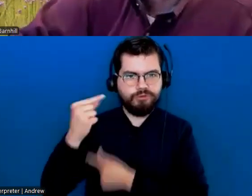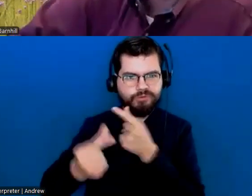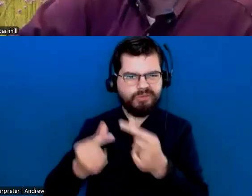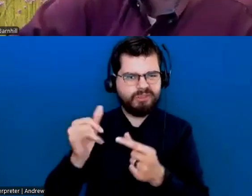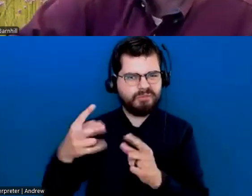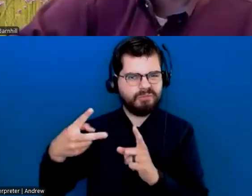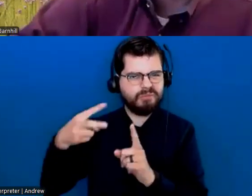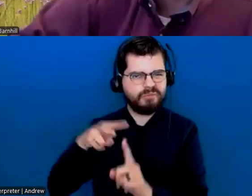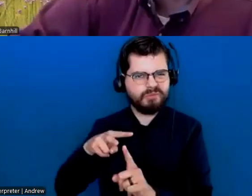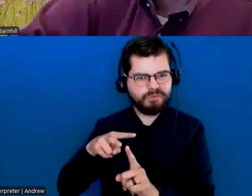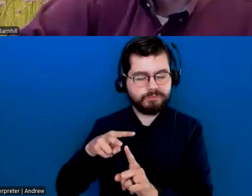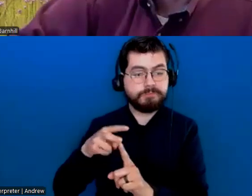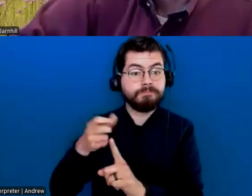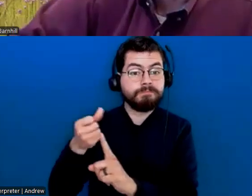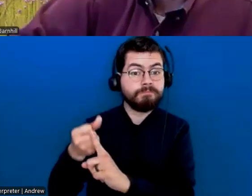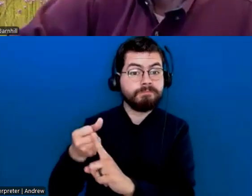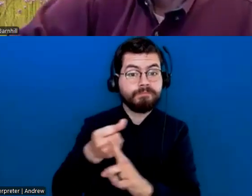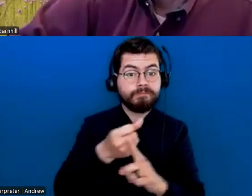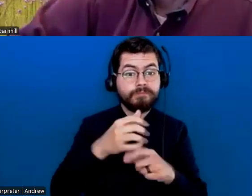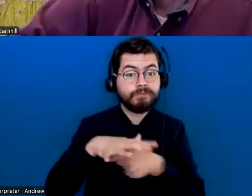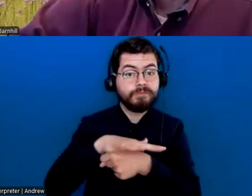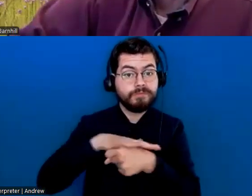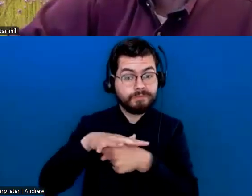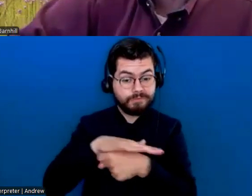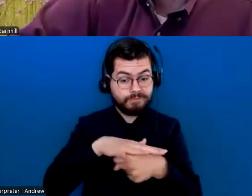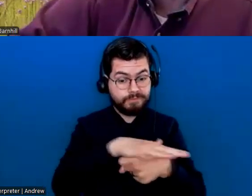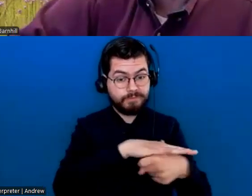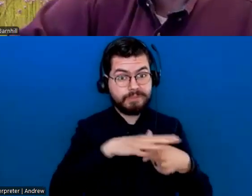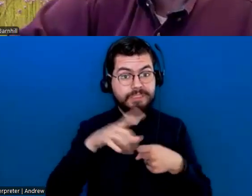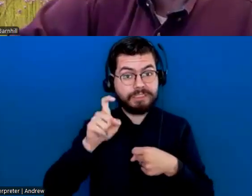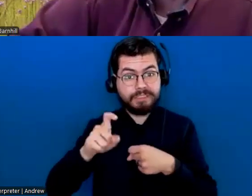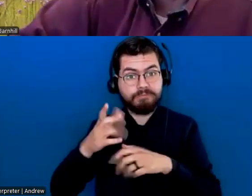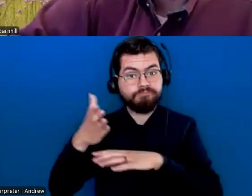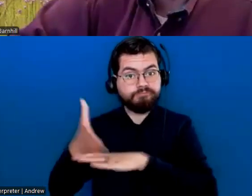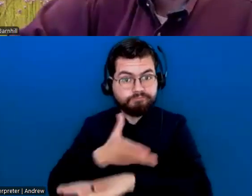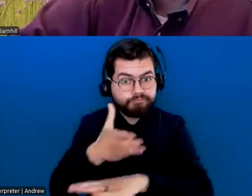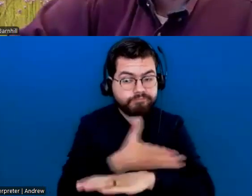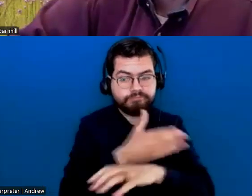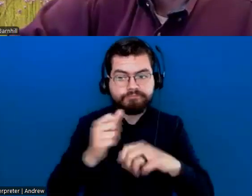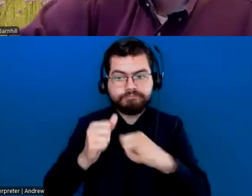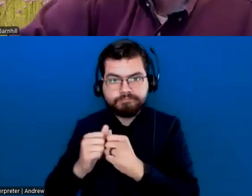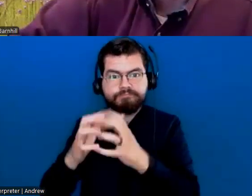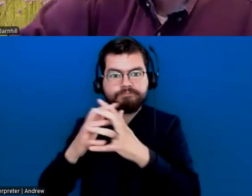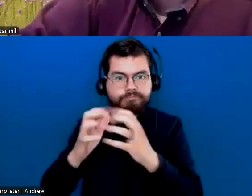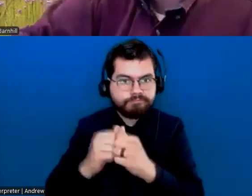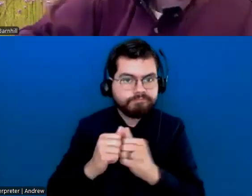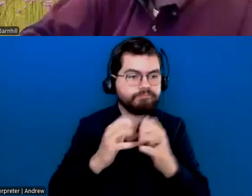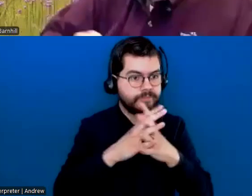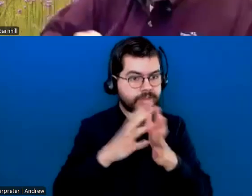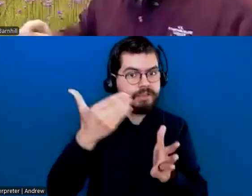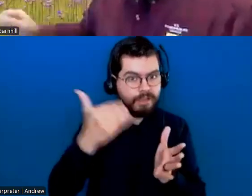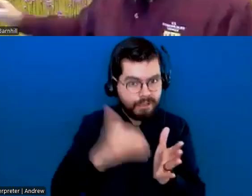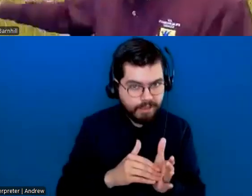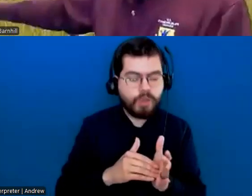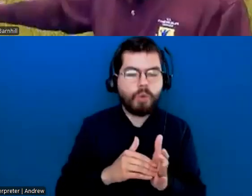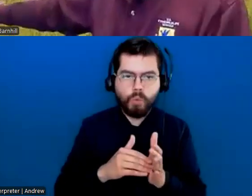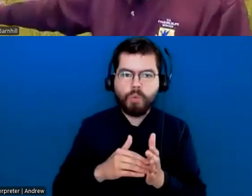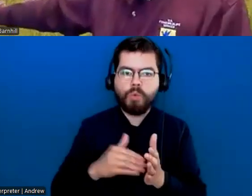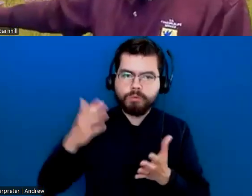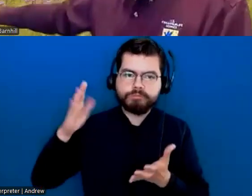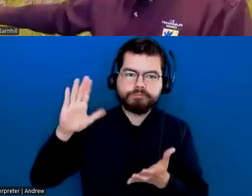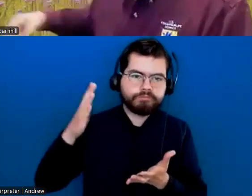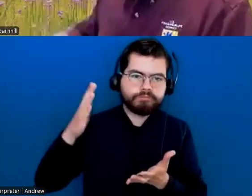that need to be regenerated have declined. So counting on natural occurrences to